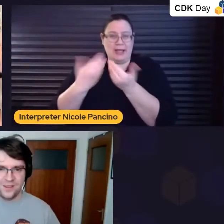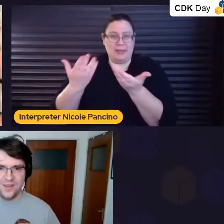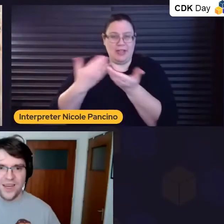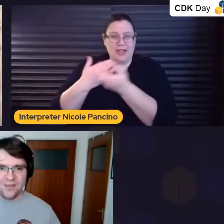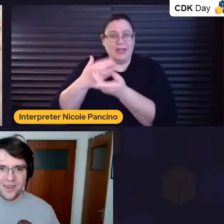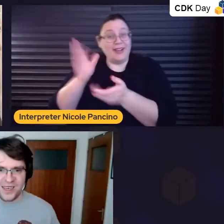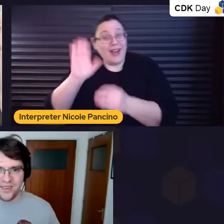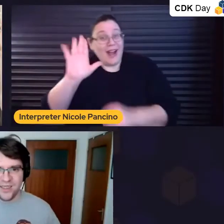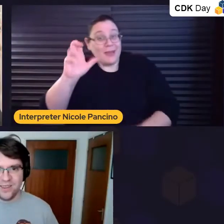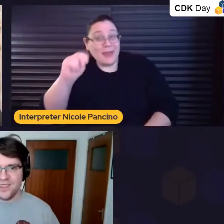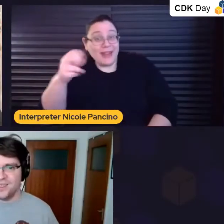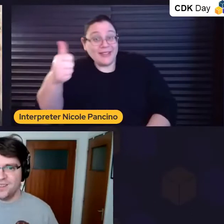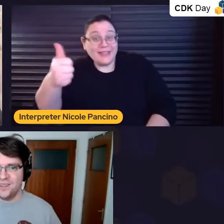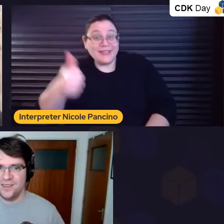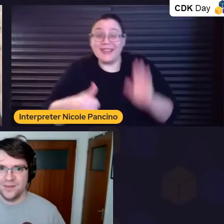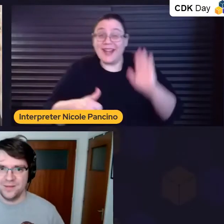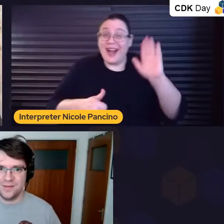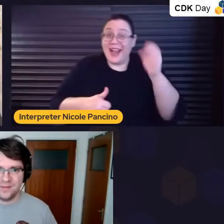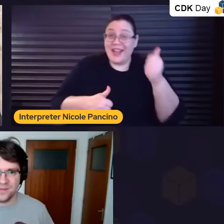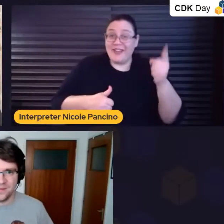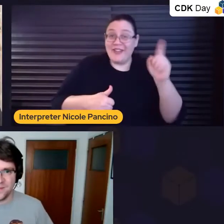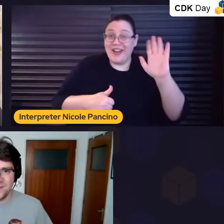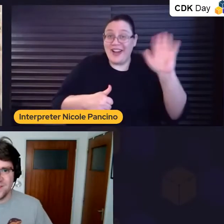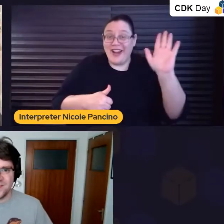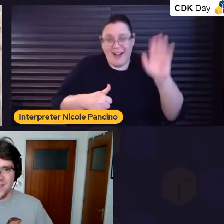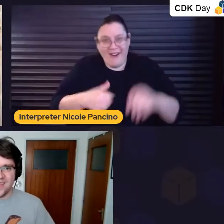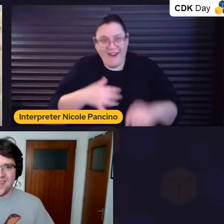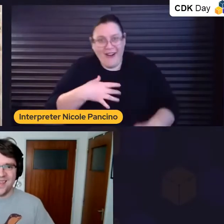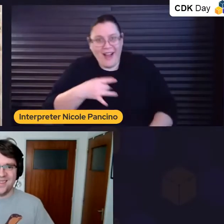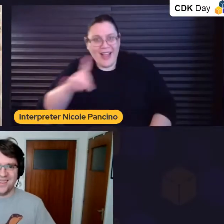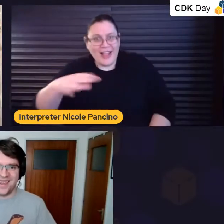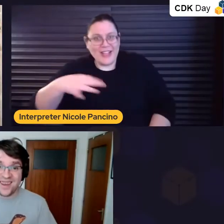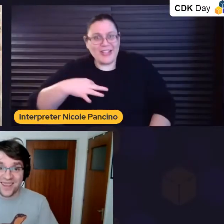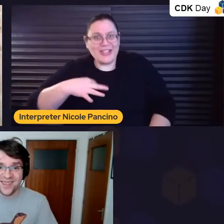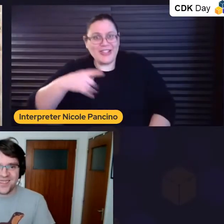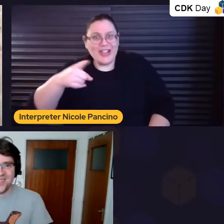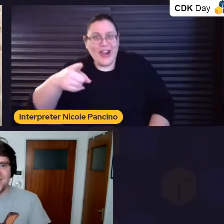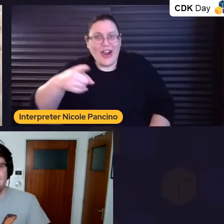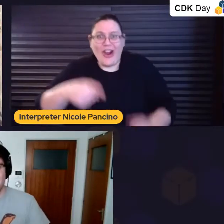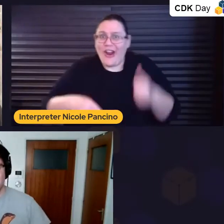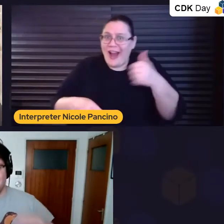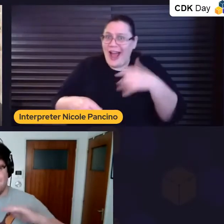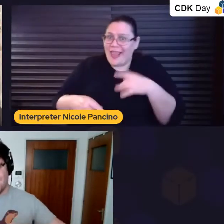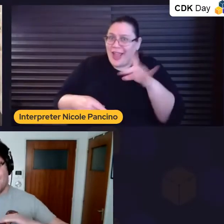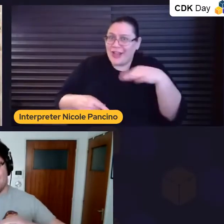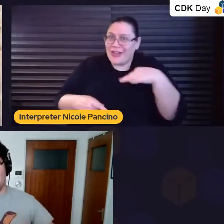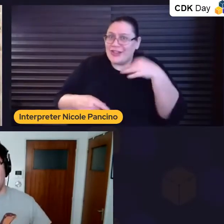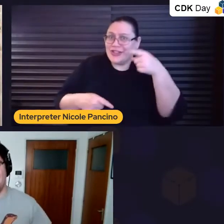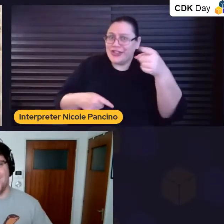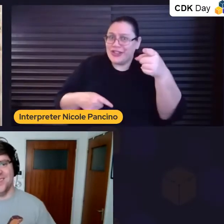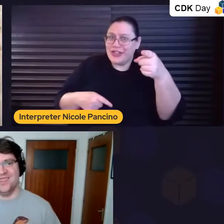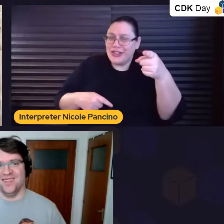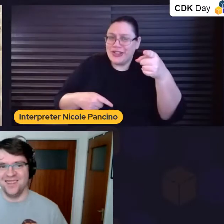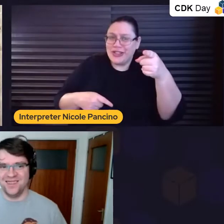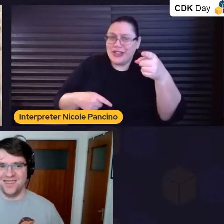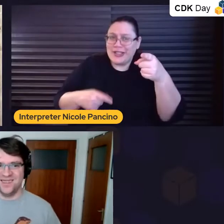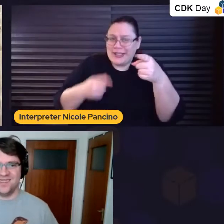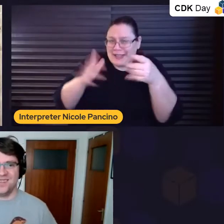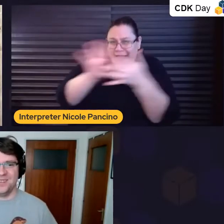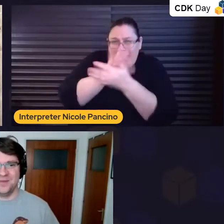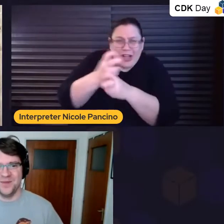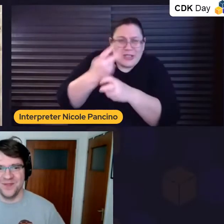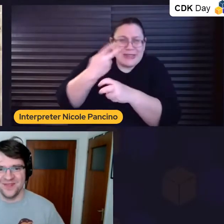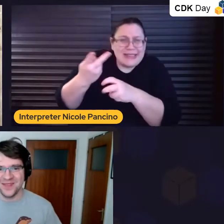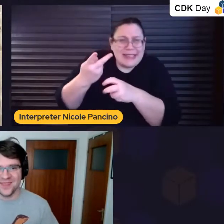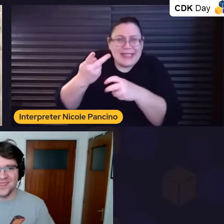up? Hi everyone, how are you doing? Oh, I like your shirt. Thanks. I like yours too, although it's a little bit hidden. Yeah. I need to get.